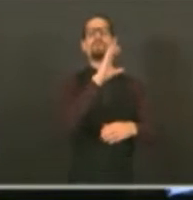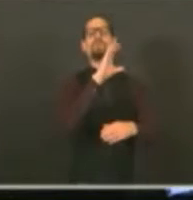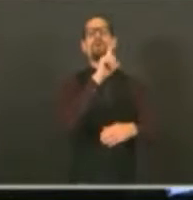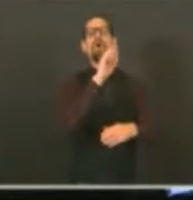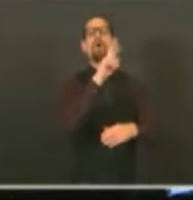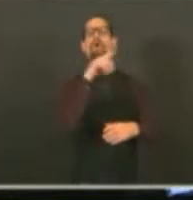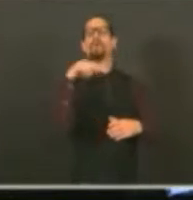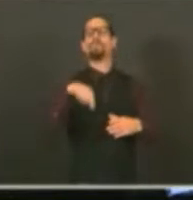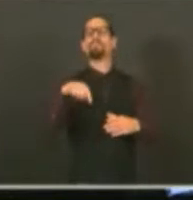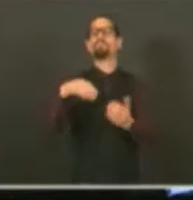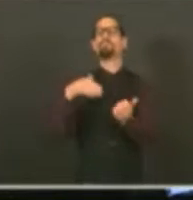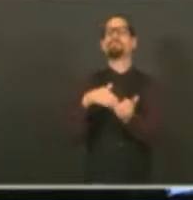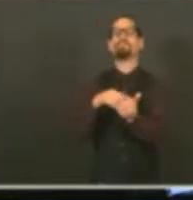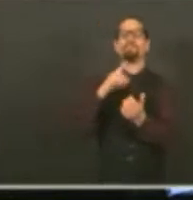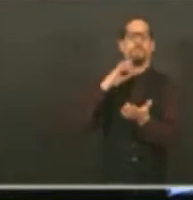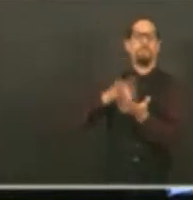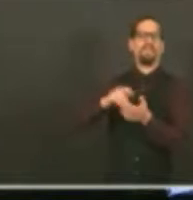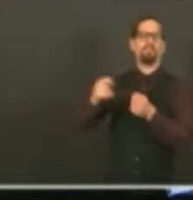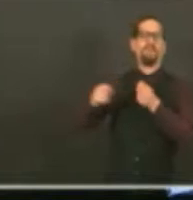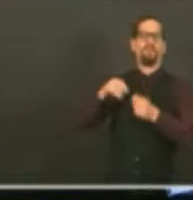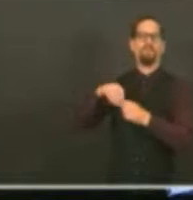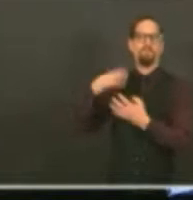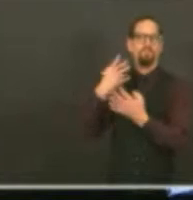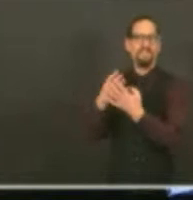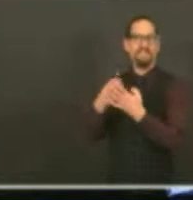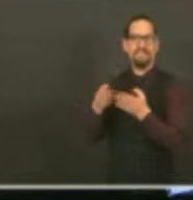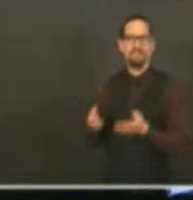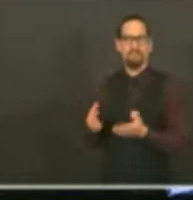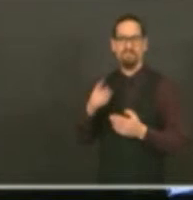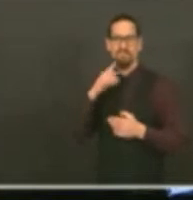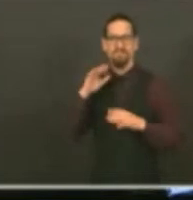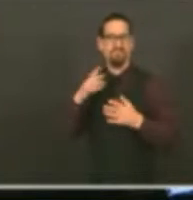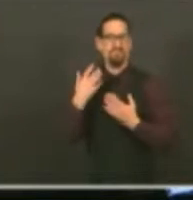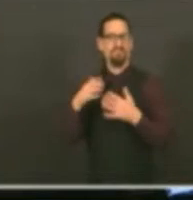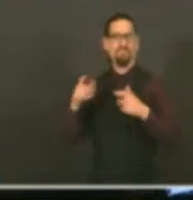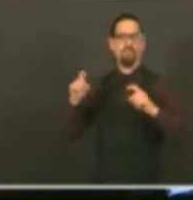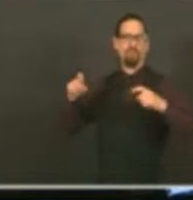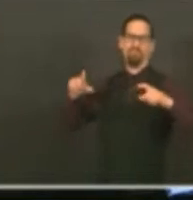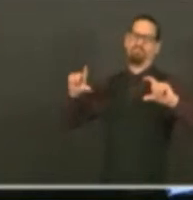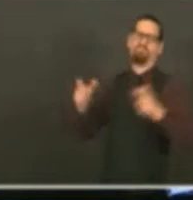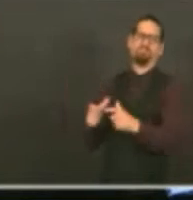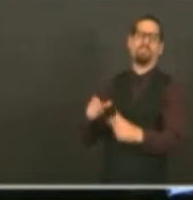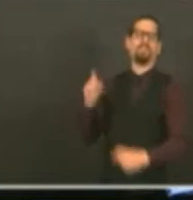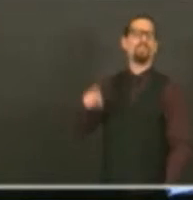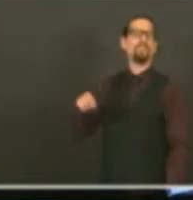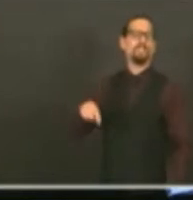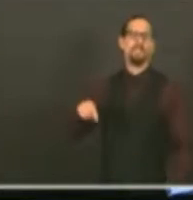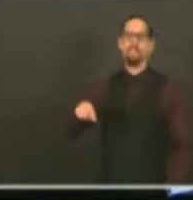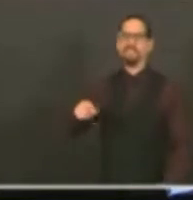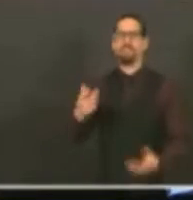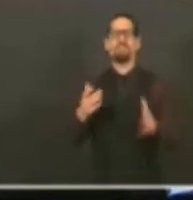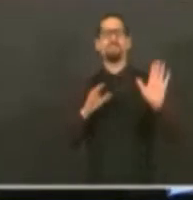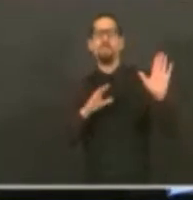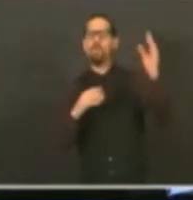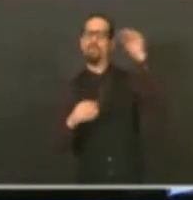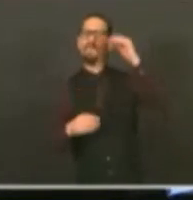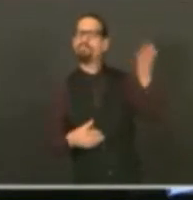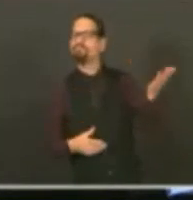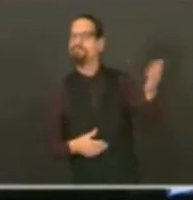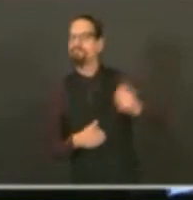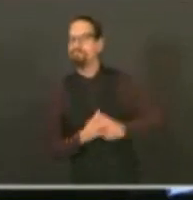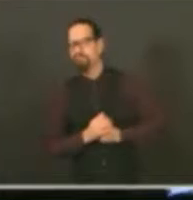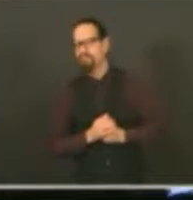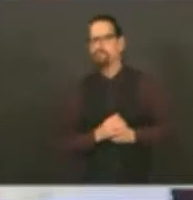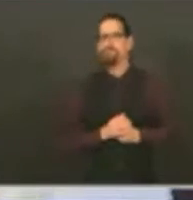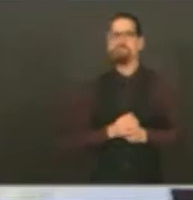to reduce the prison population should be underway. What are your opinions on that?